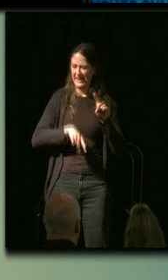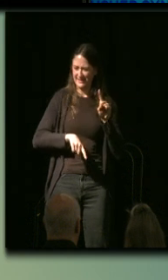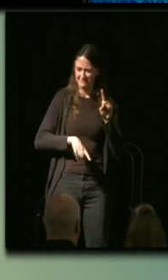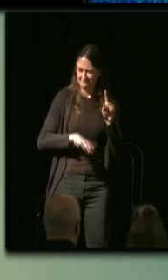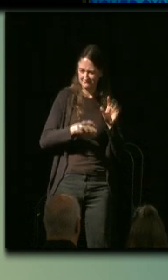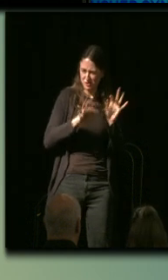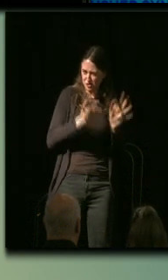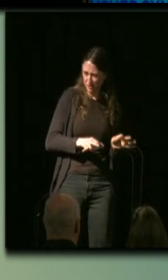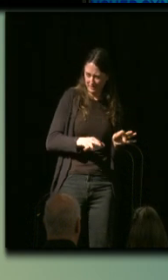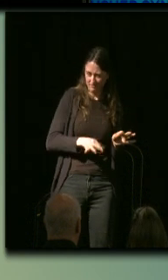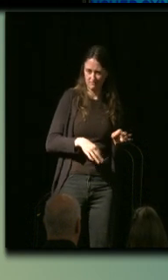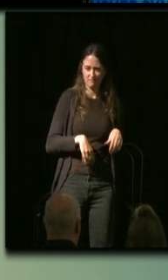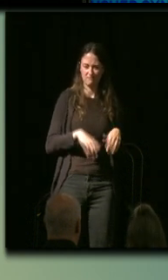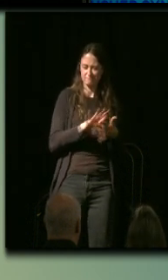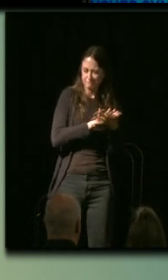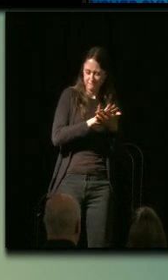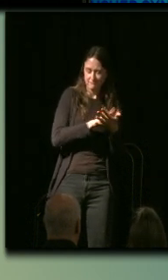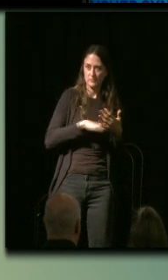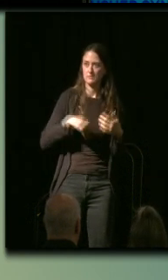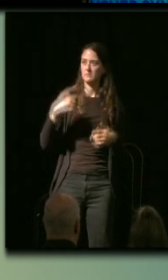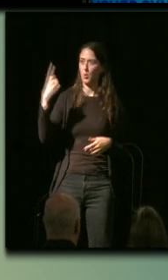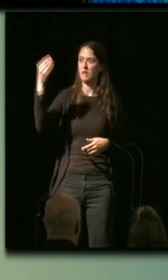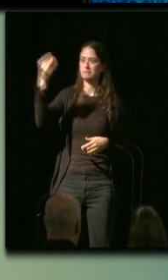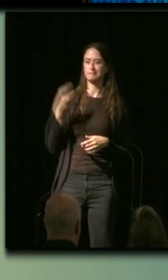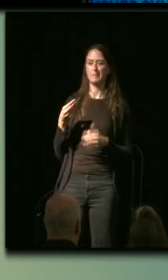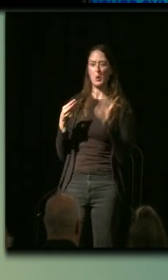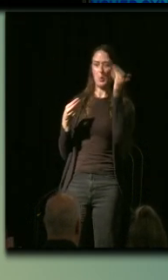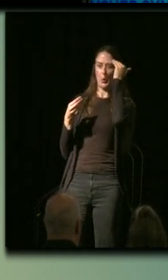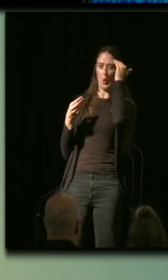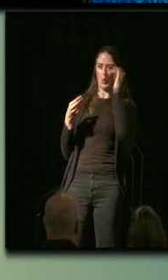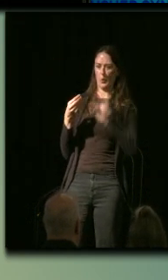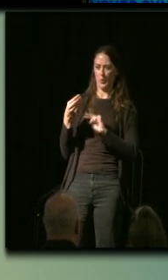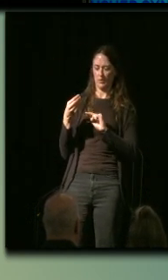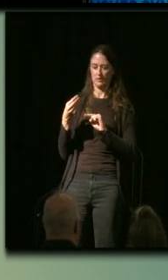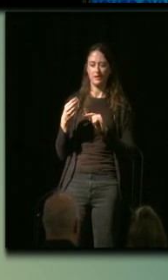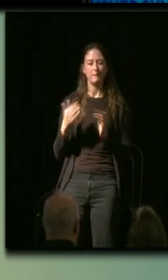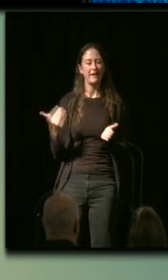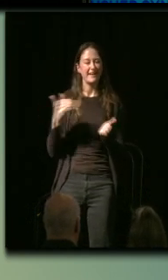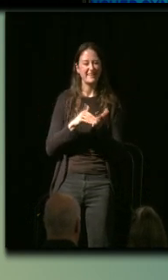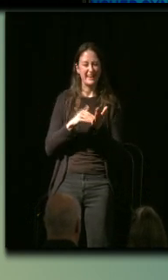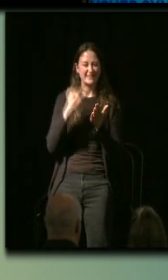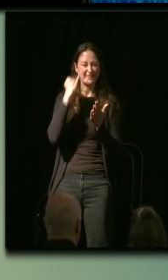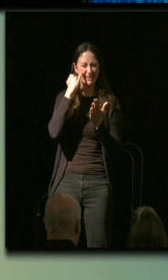variant, or maybe they only have 1 pathogenic variant, when again, in order to be positive,